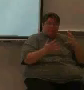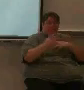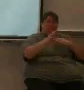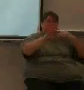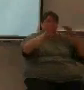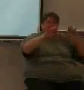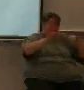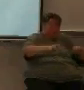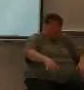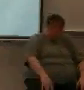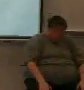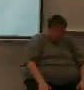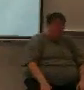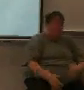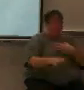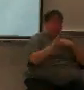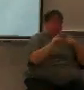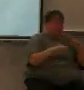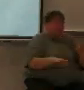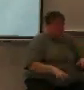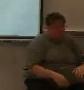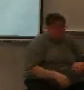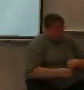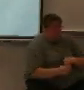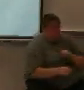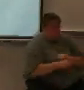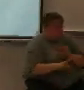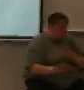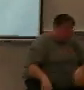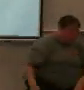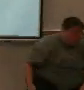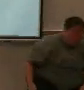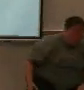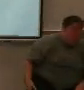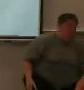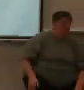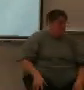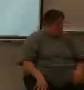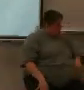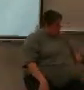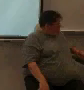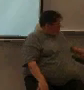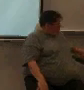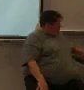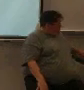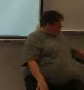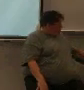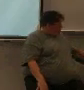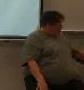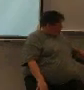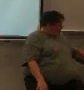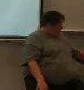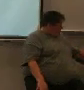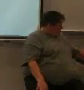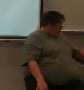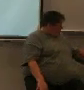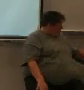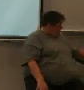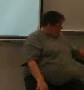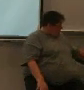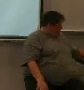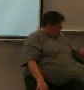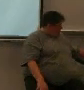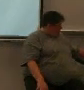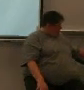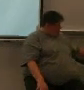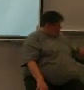Snow, good. Snow falls in the mountains, what do you know? Right, so then what do you expect happens in the spring to that snow?